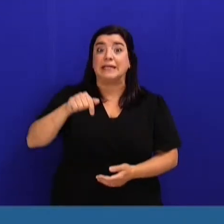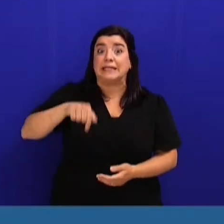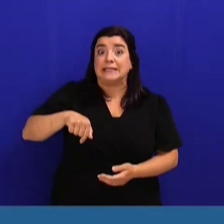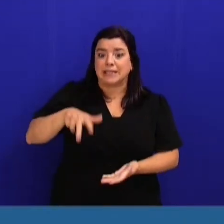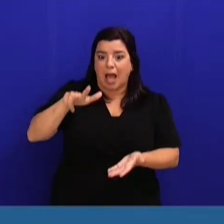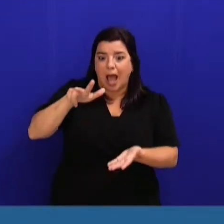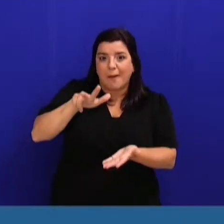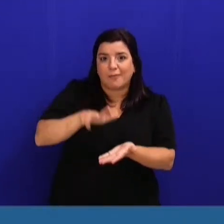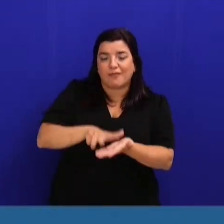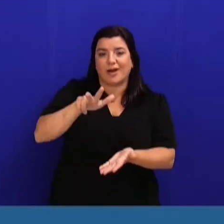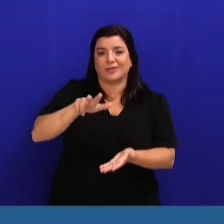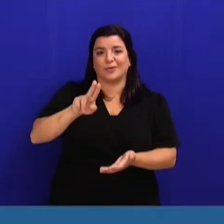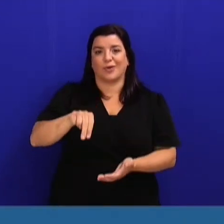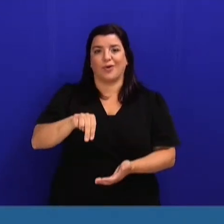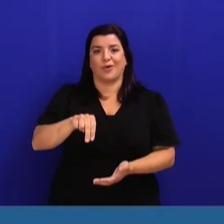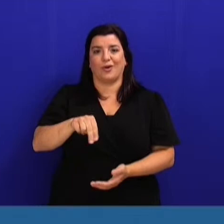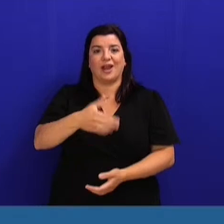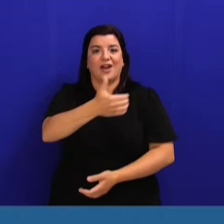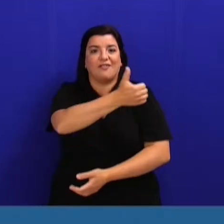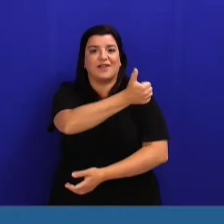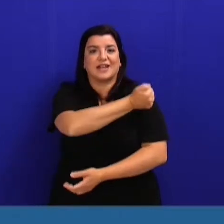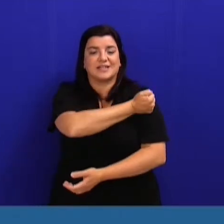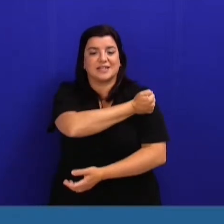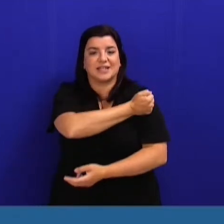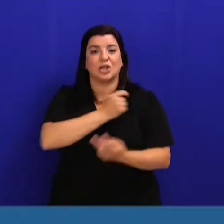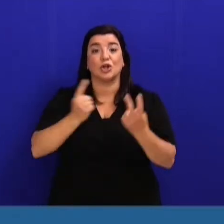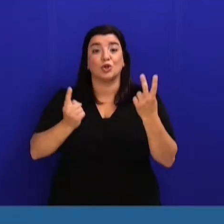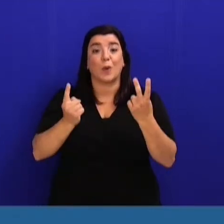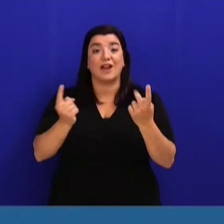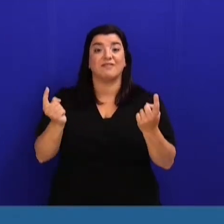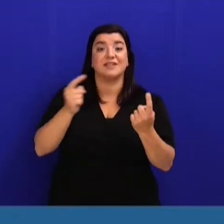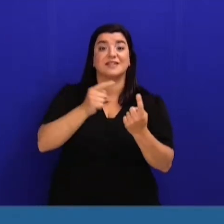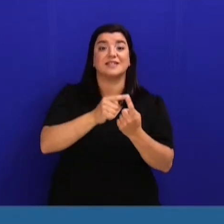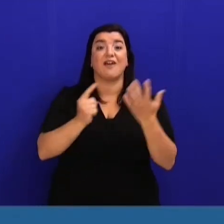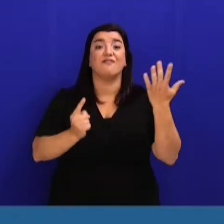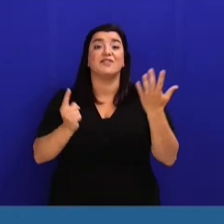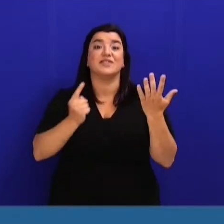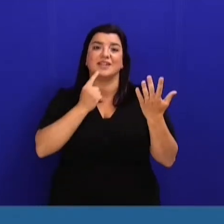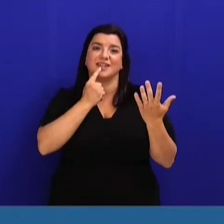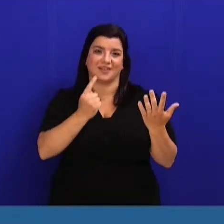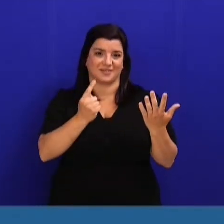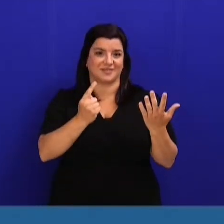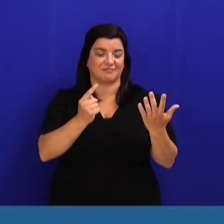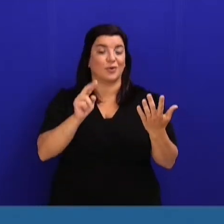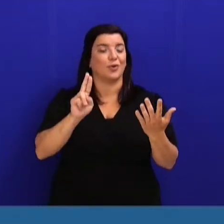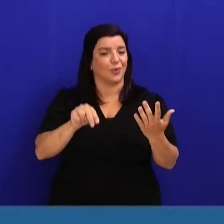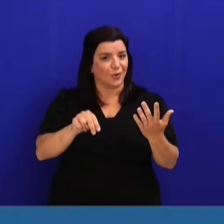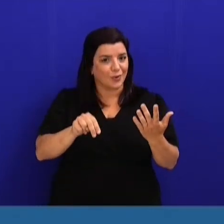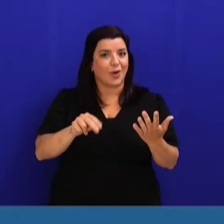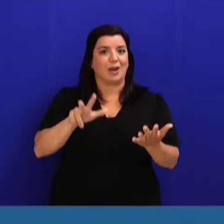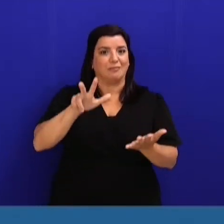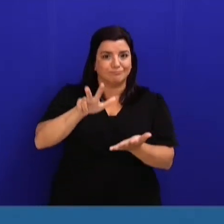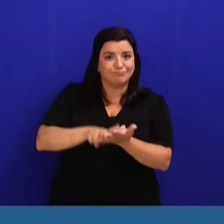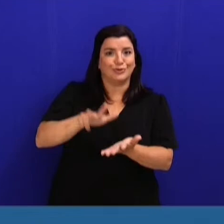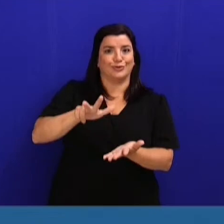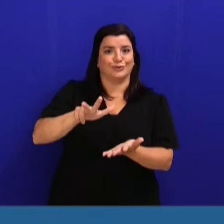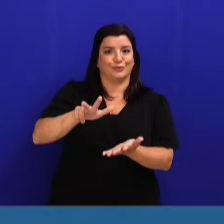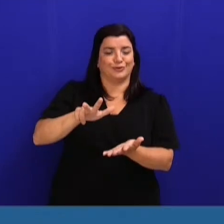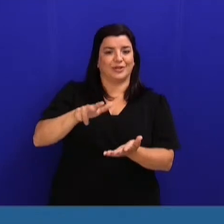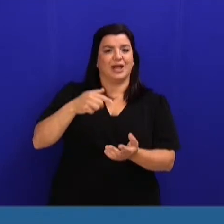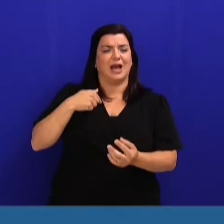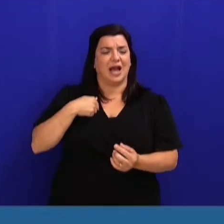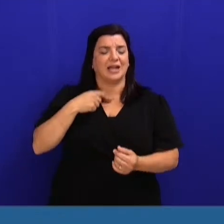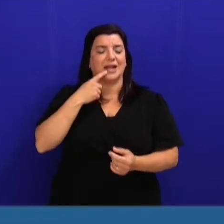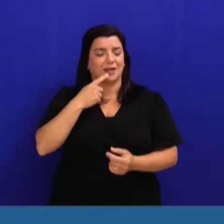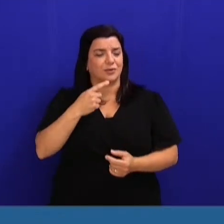wkoll l-etajiet ta' adolescenti bejn 12 u 15 sena. U dan għanna l-pjan li ħankunu qegħdin naħbruh kif ukoll